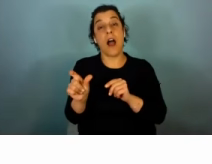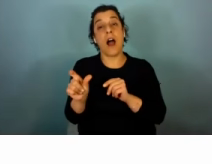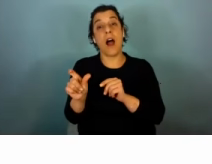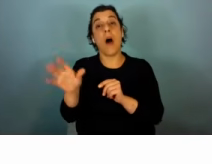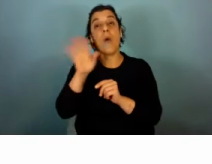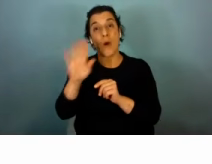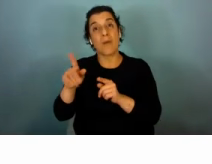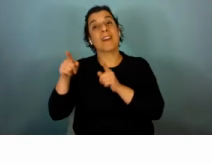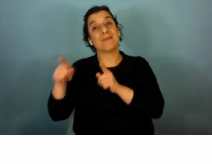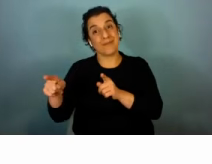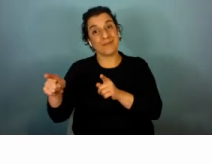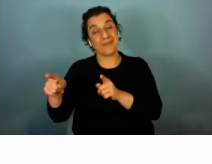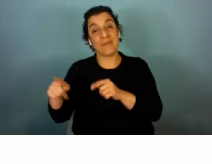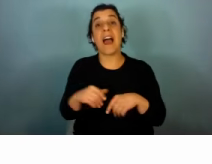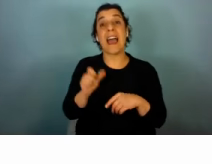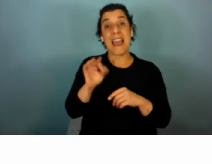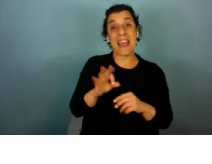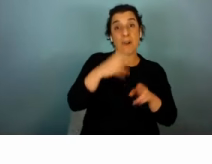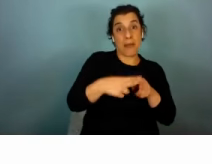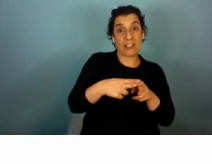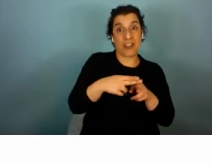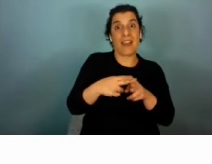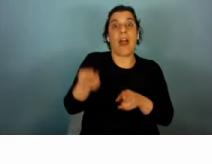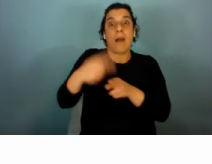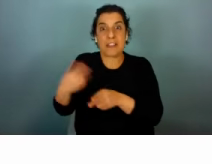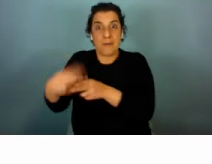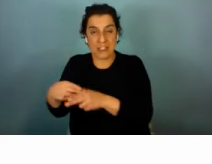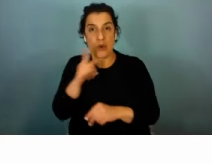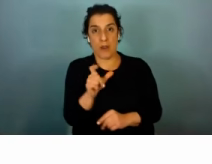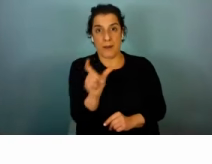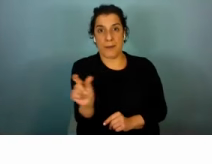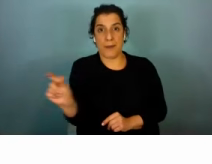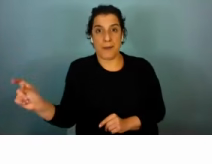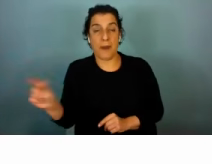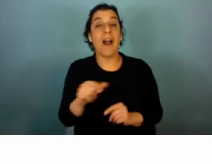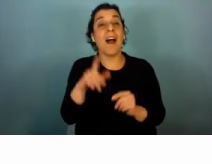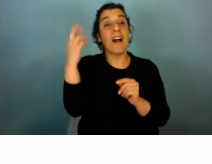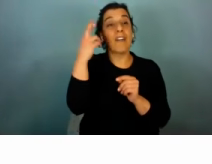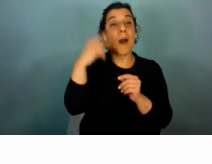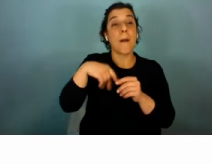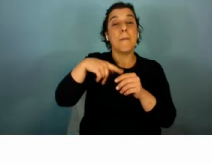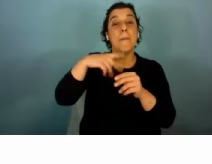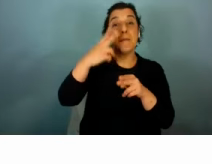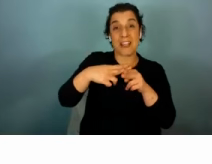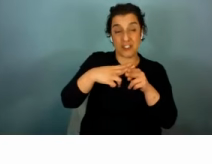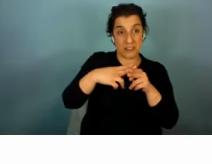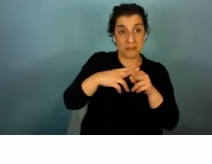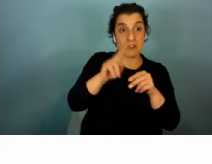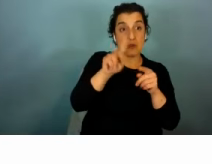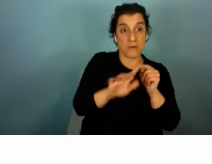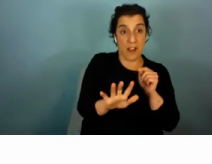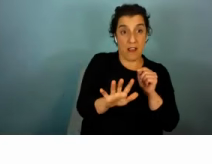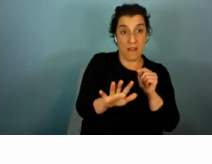closer together. And recall that we're using data from mentions 2 through 5. The plot you see